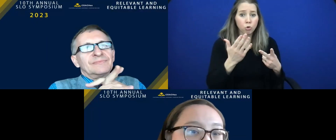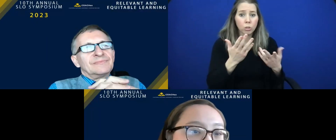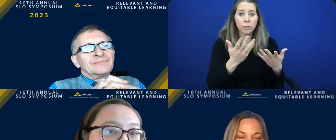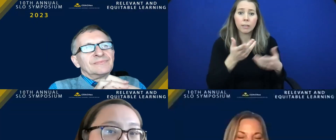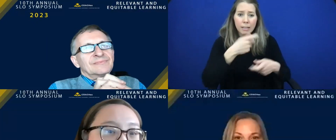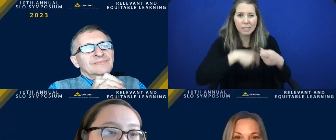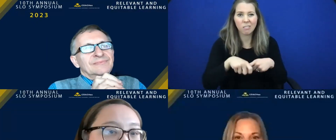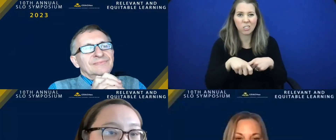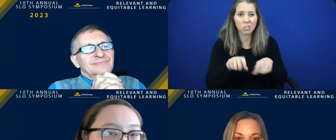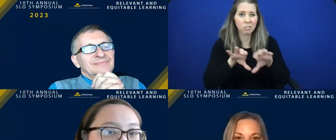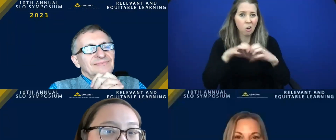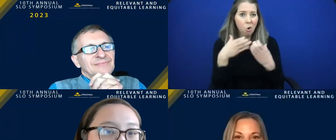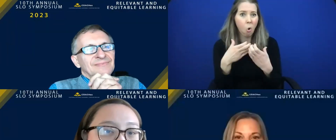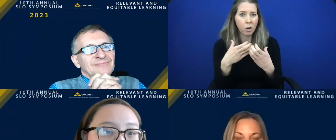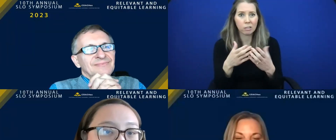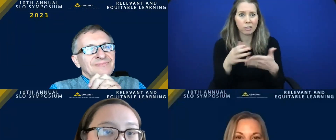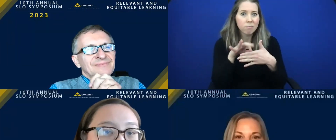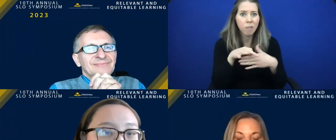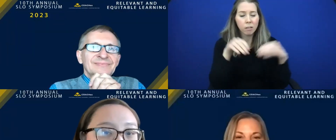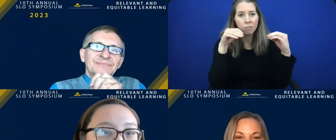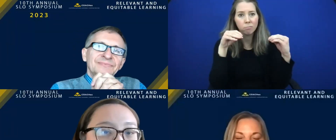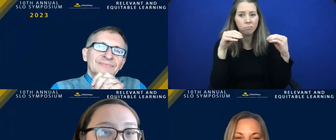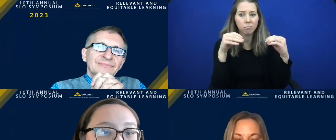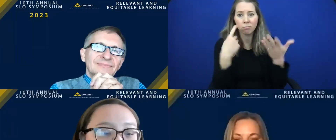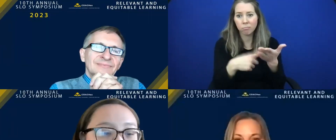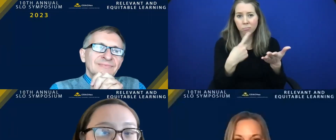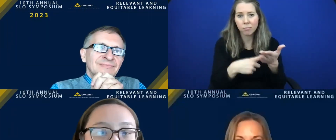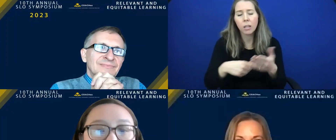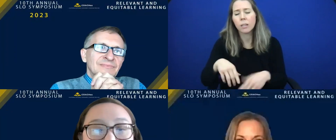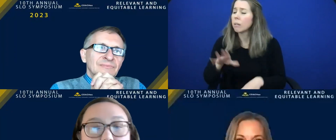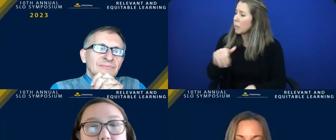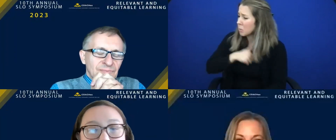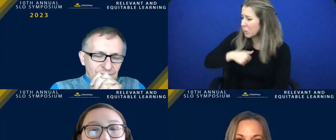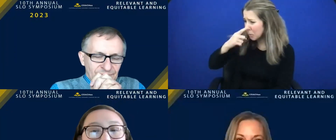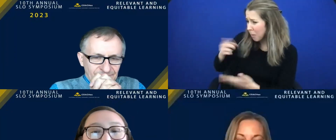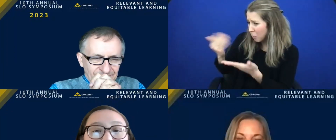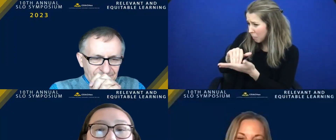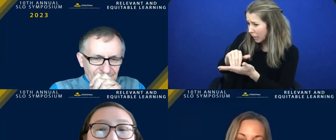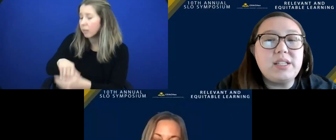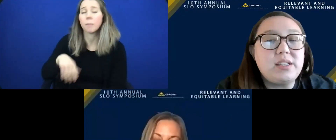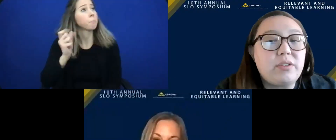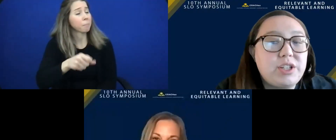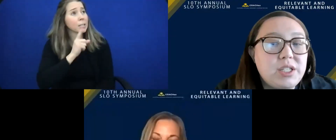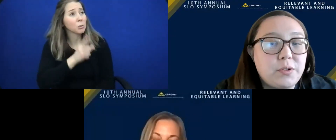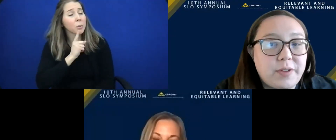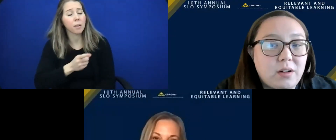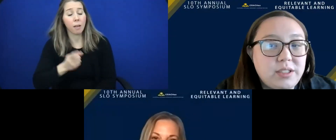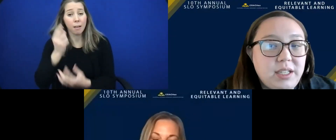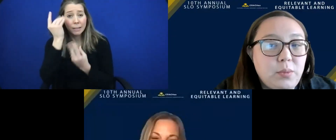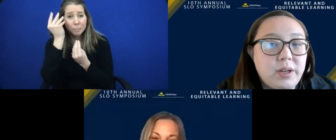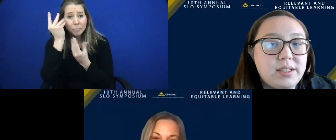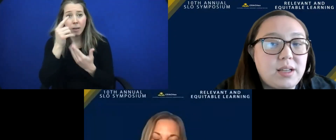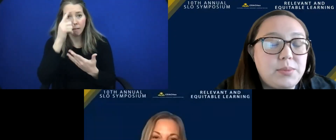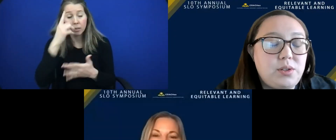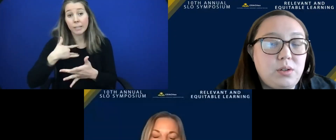the course content during lecture? Yeah, can you repeat that one more time? Sure. What are considerations for